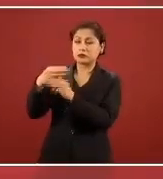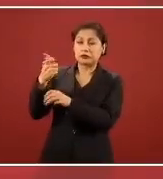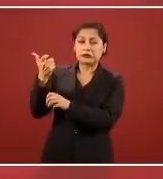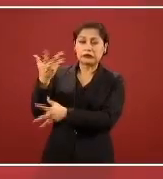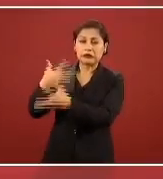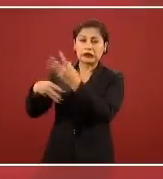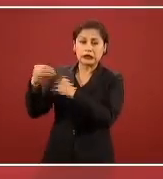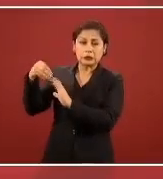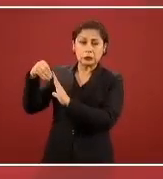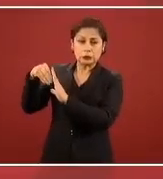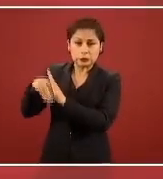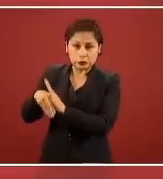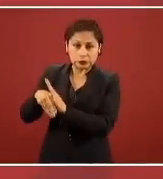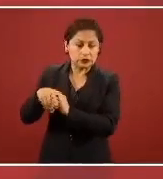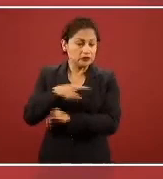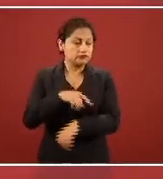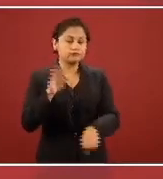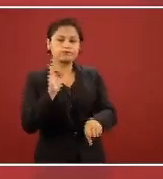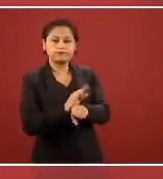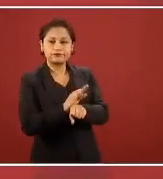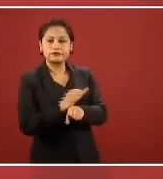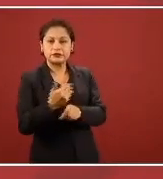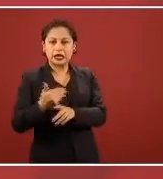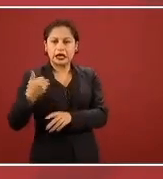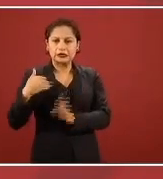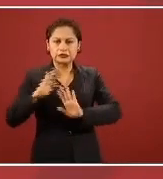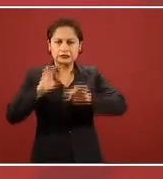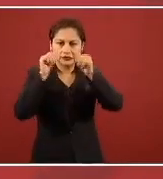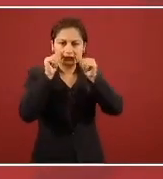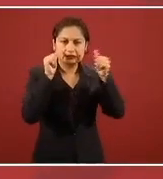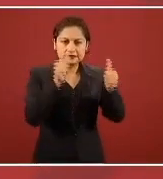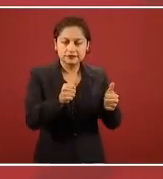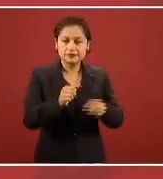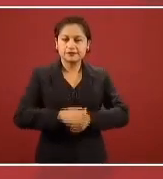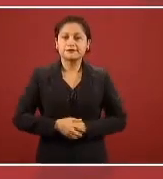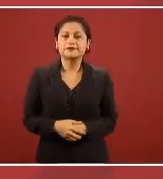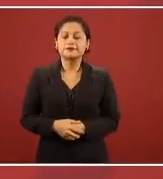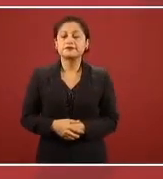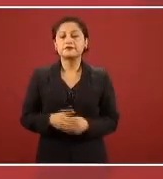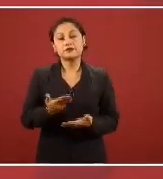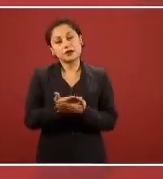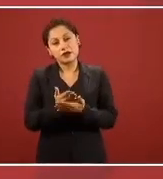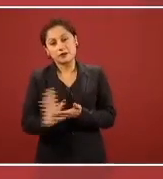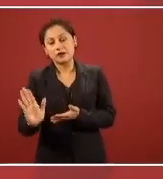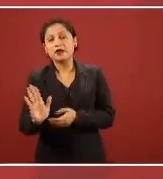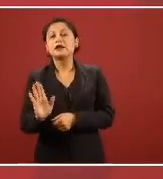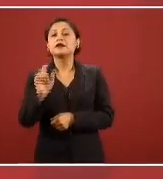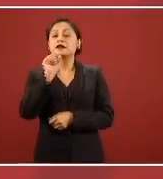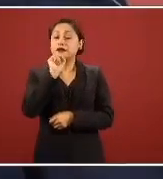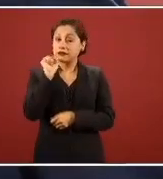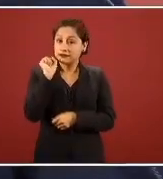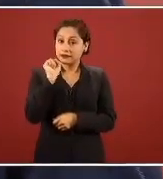so much. The nos ha ayudado economic mucho crisis. And one of the things that has helped us a lot que